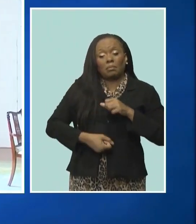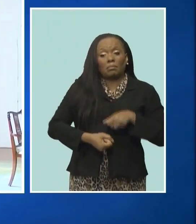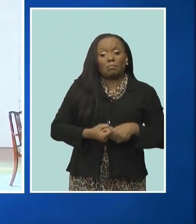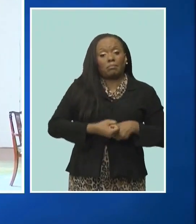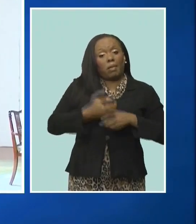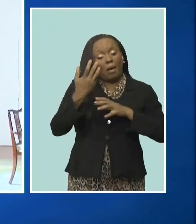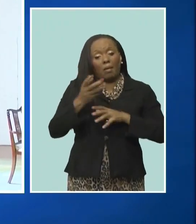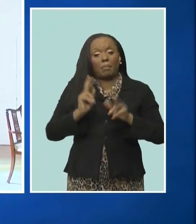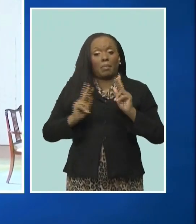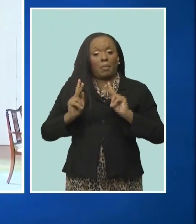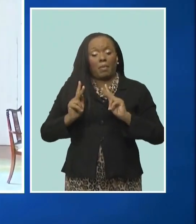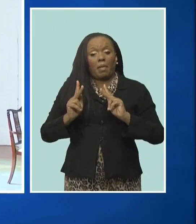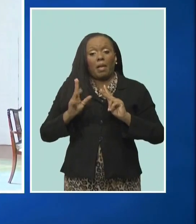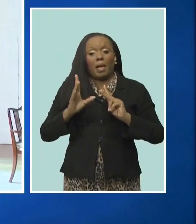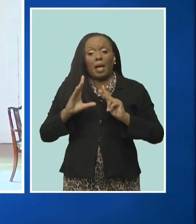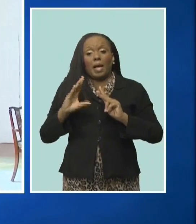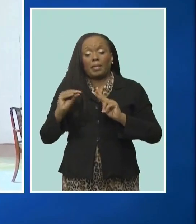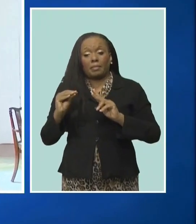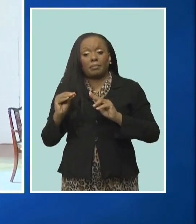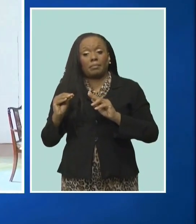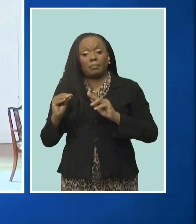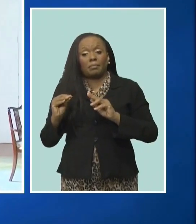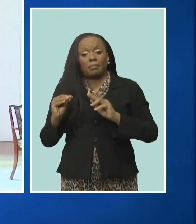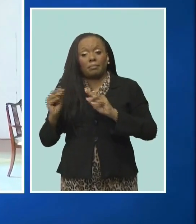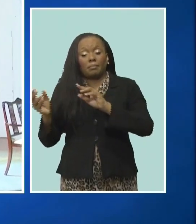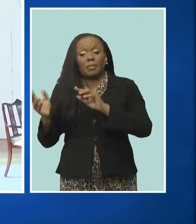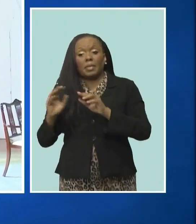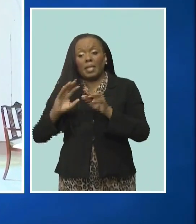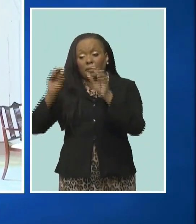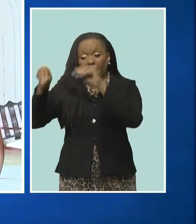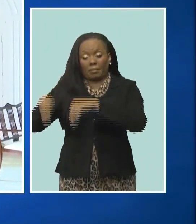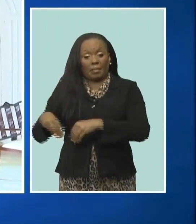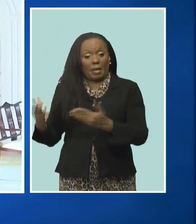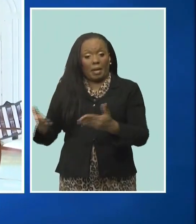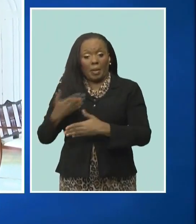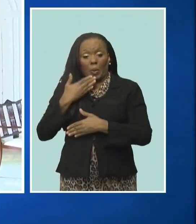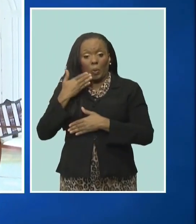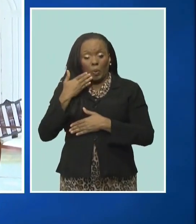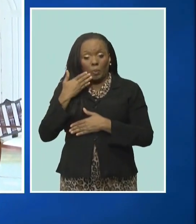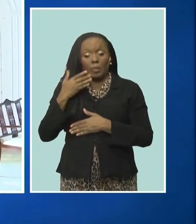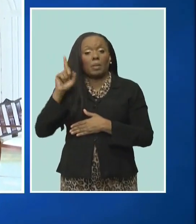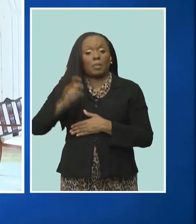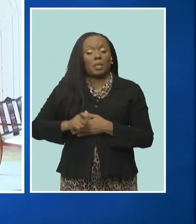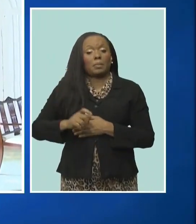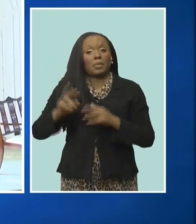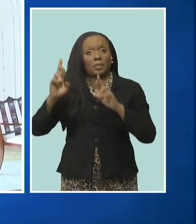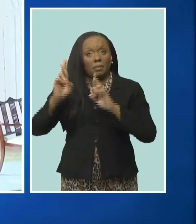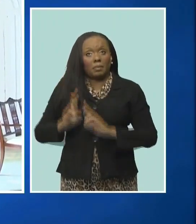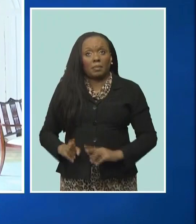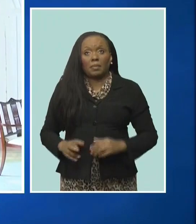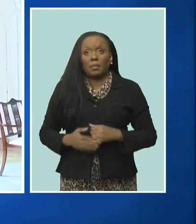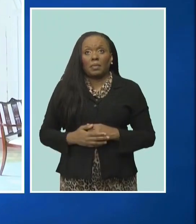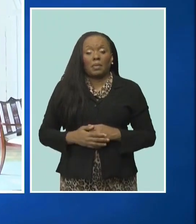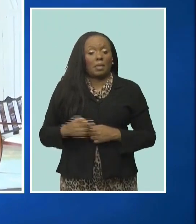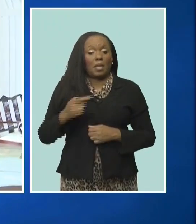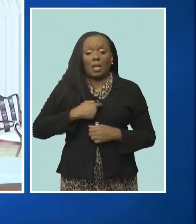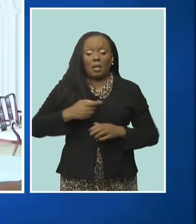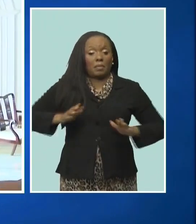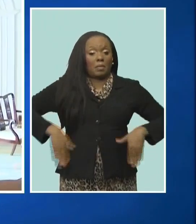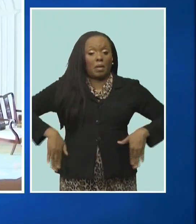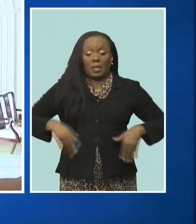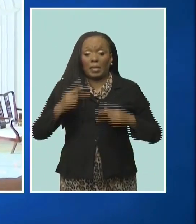sending back of persons will be done in a dignified way. I can only tell you that I have not seen anything officially